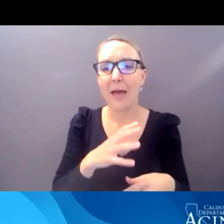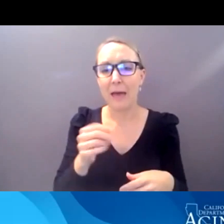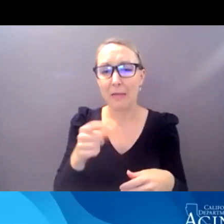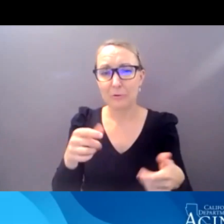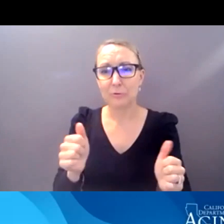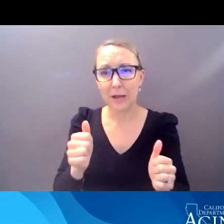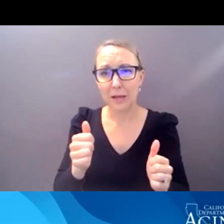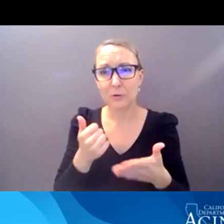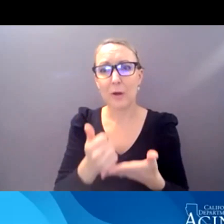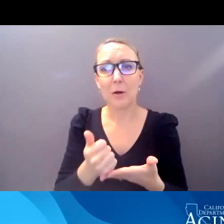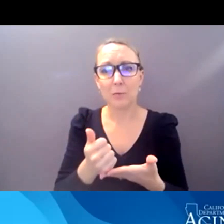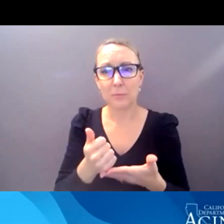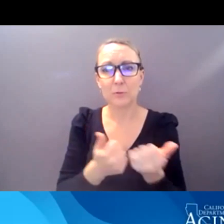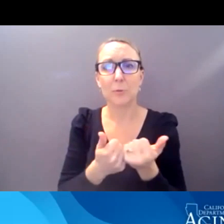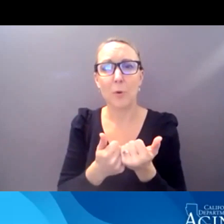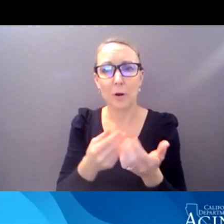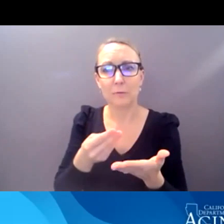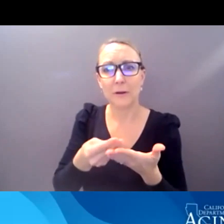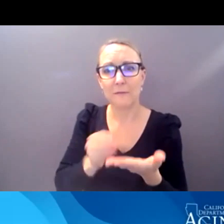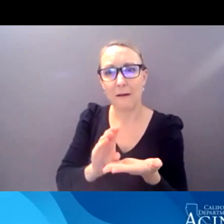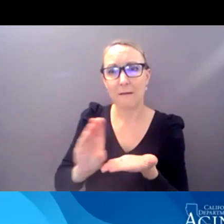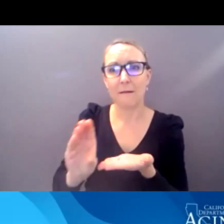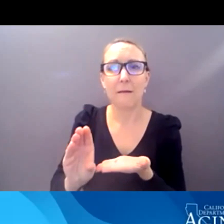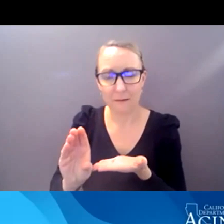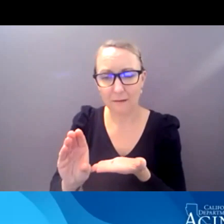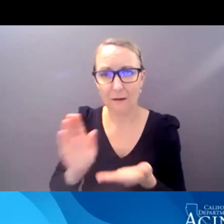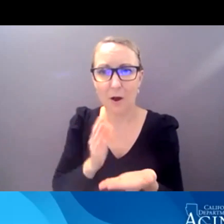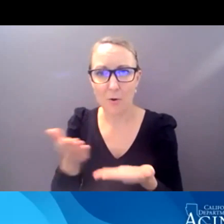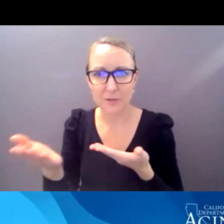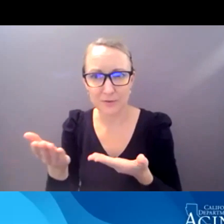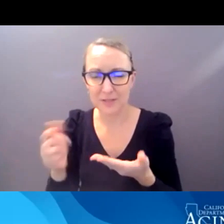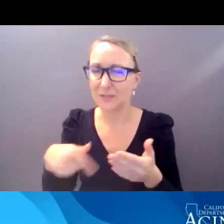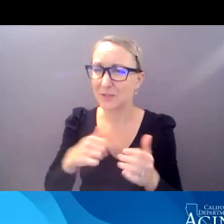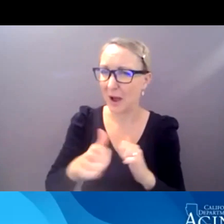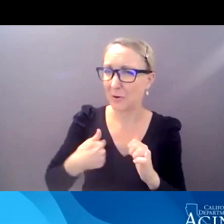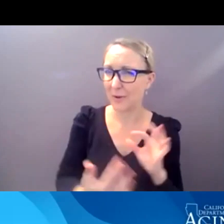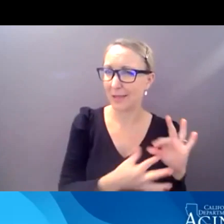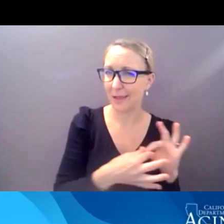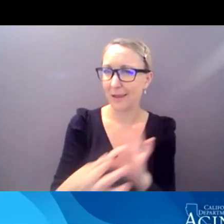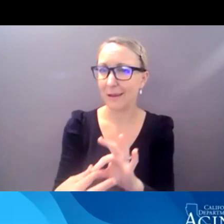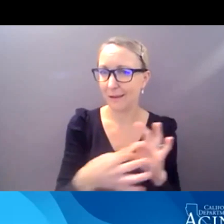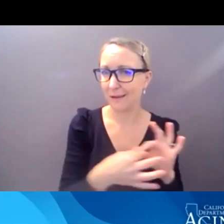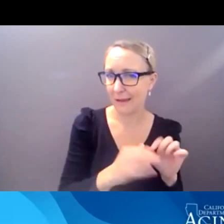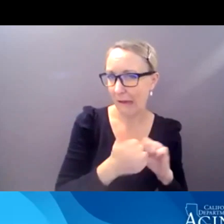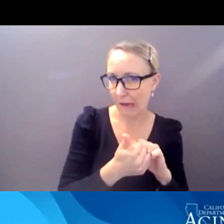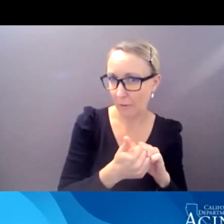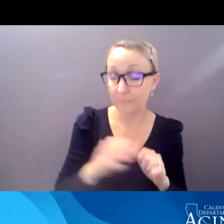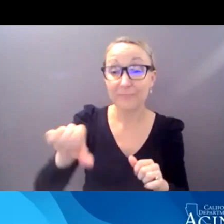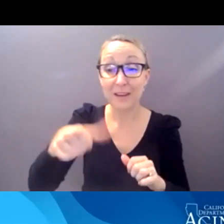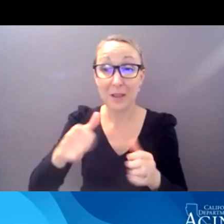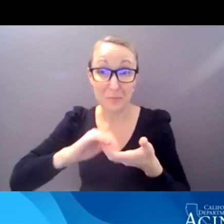and community-based services. So how do we link the adults world and the health plan world? Another key partnership, and I hate to say